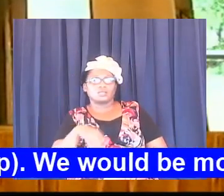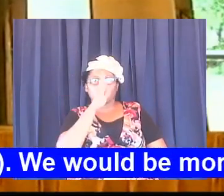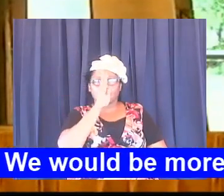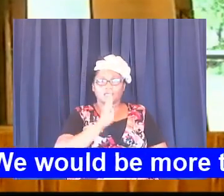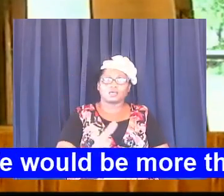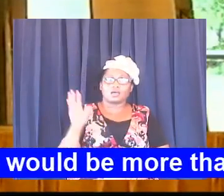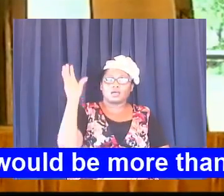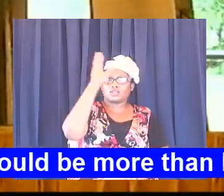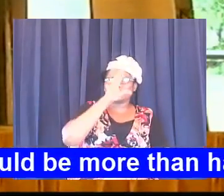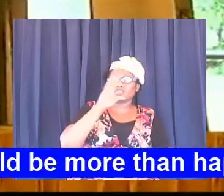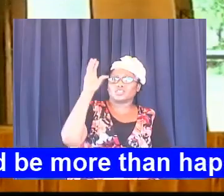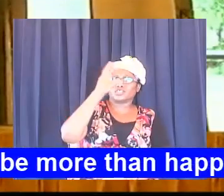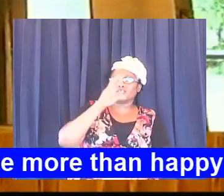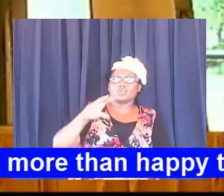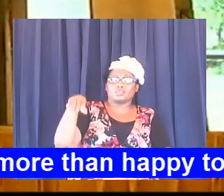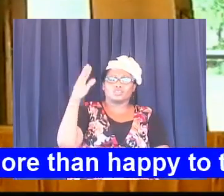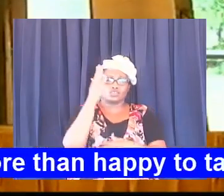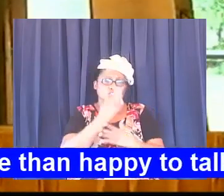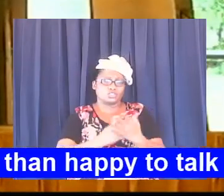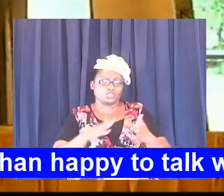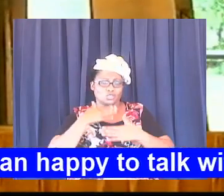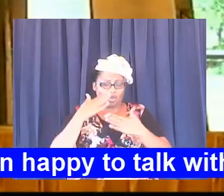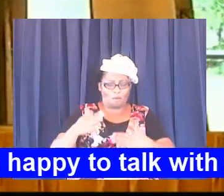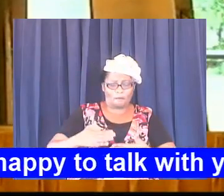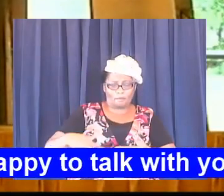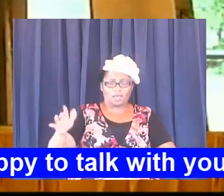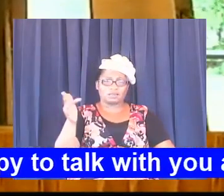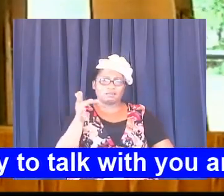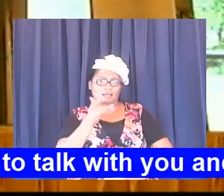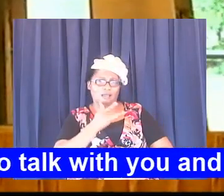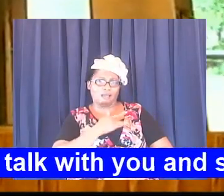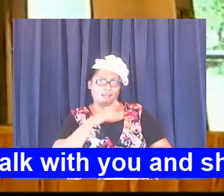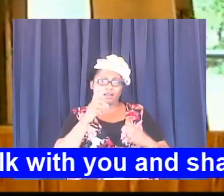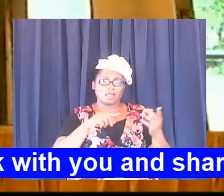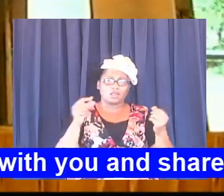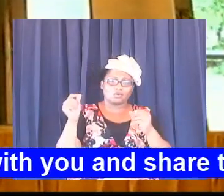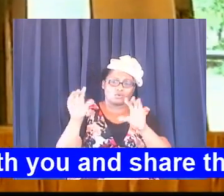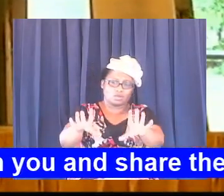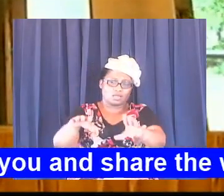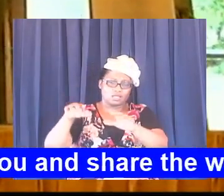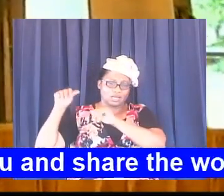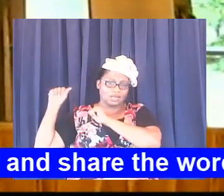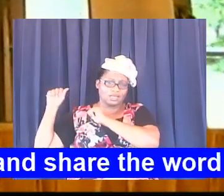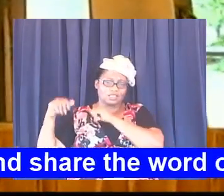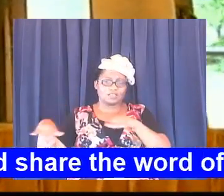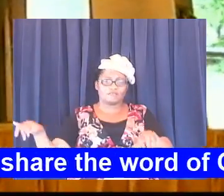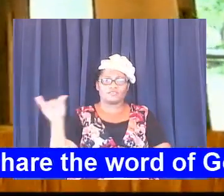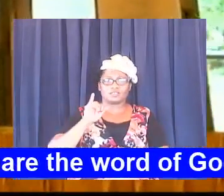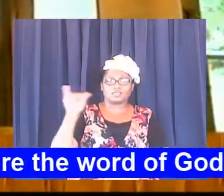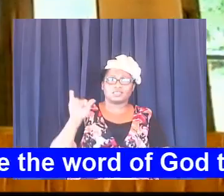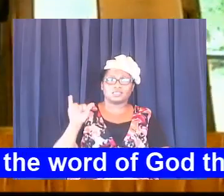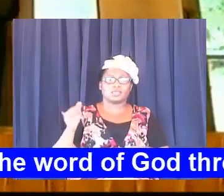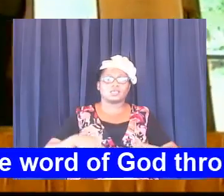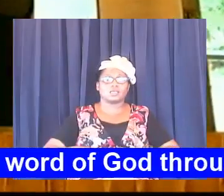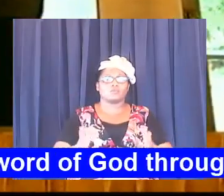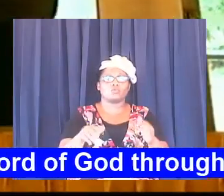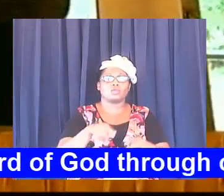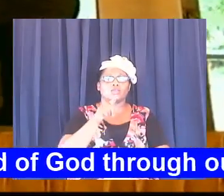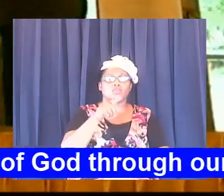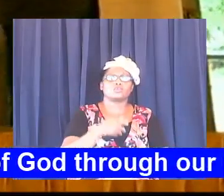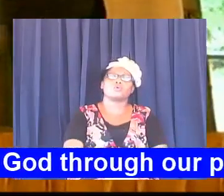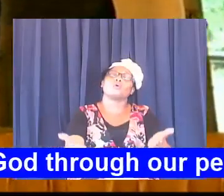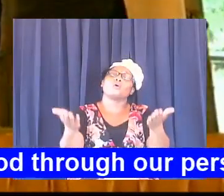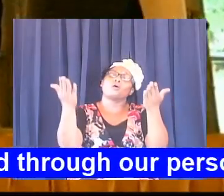searching somebody's heart right now. Don't leave the same way you came. Hallelujah,